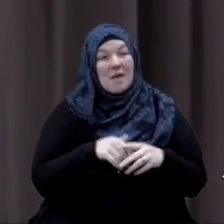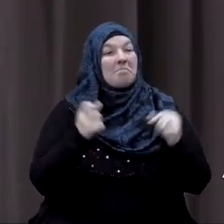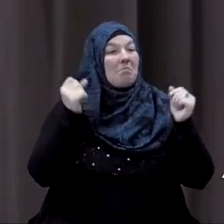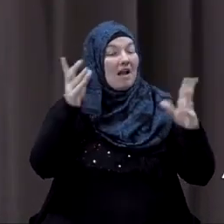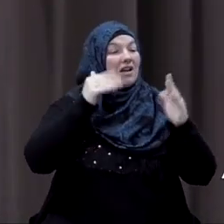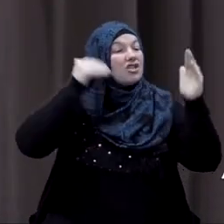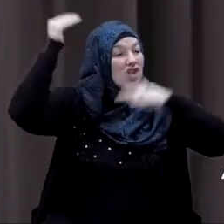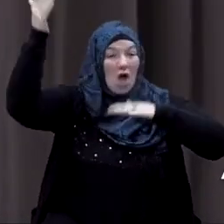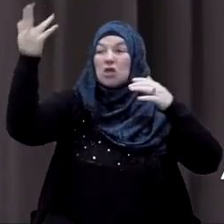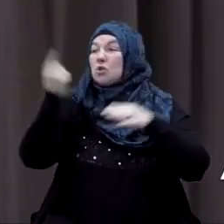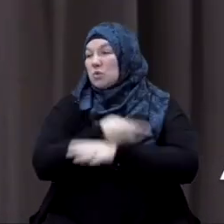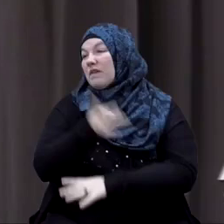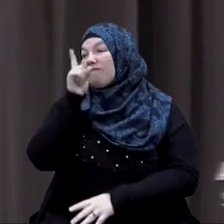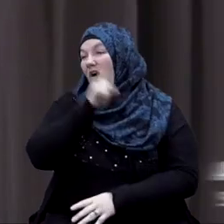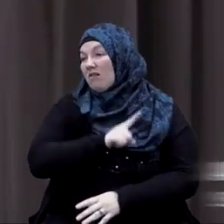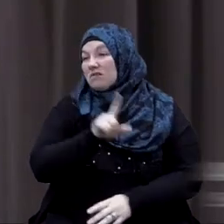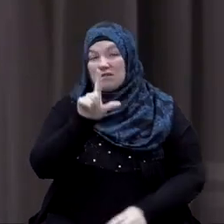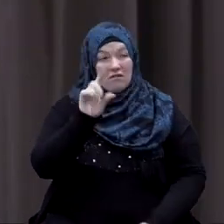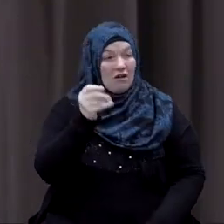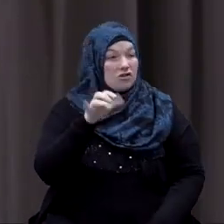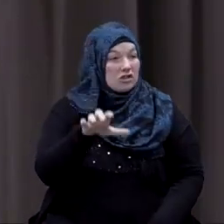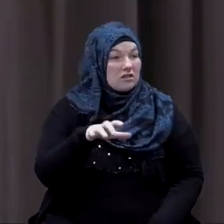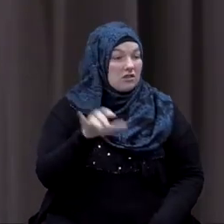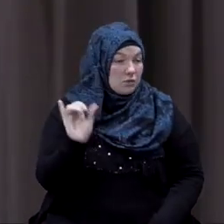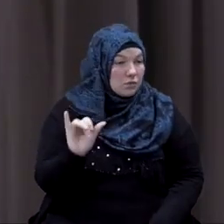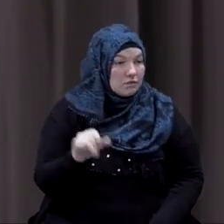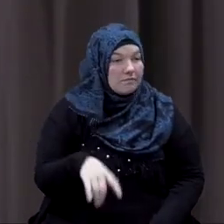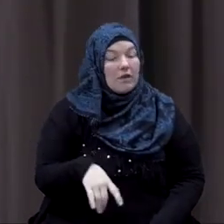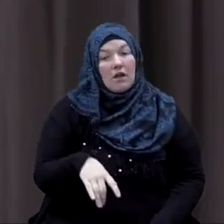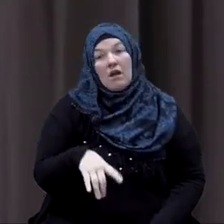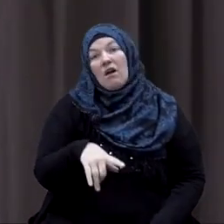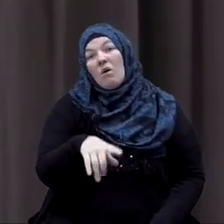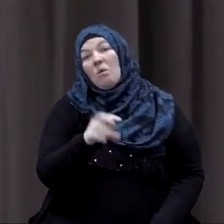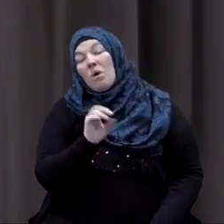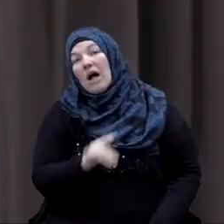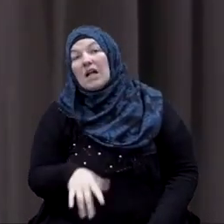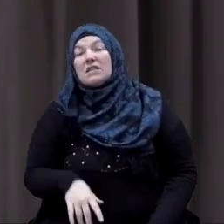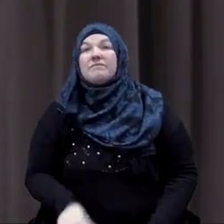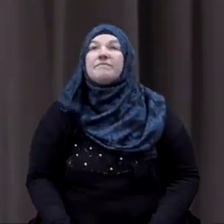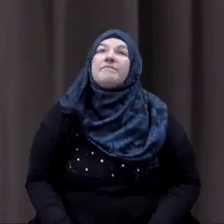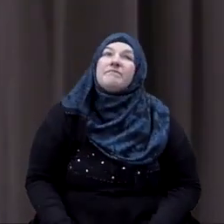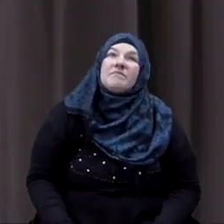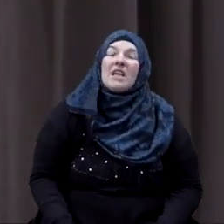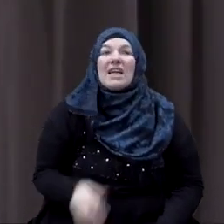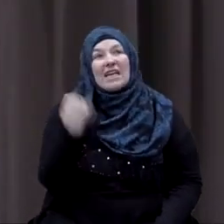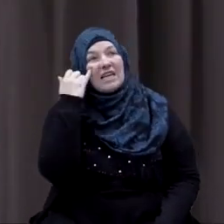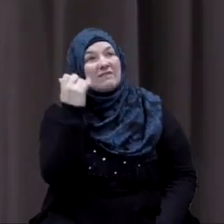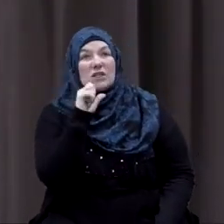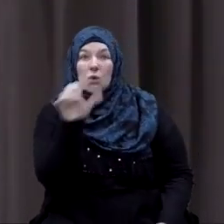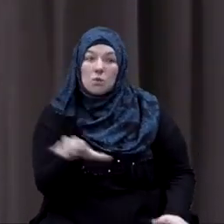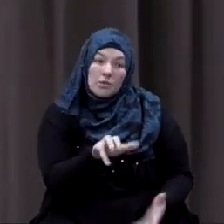logic. Many of us are saying, oh, if I don't do this for him, he may leave the home, he may run away.